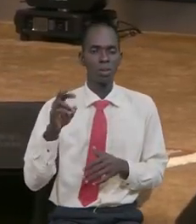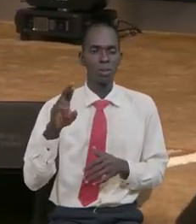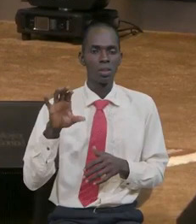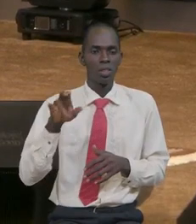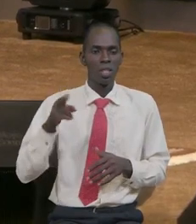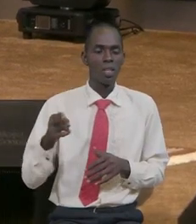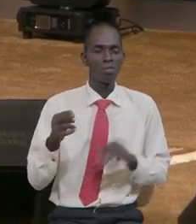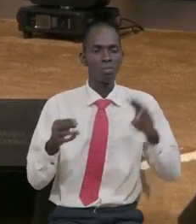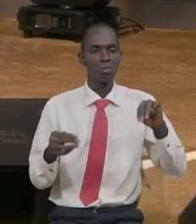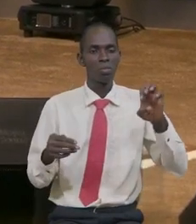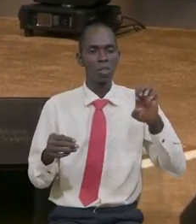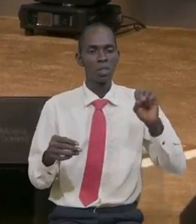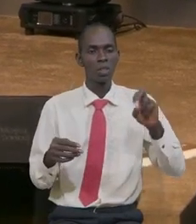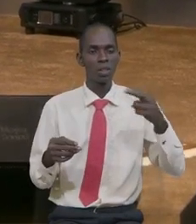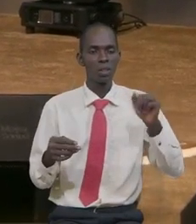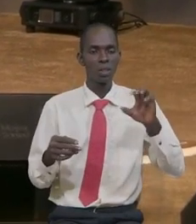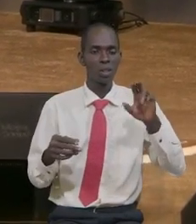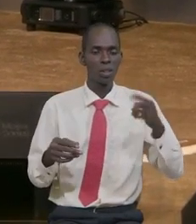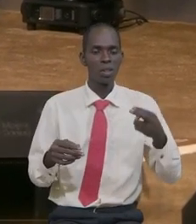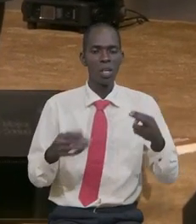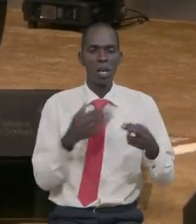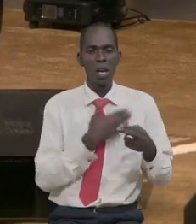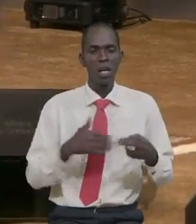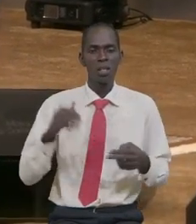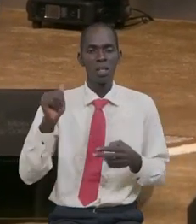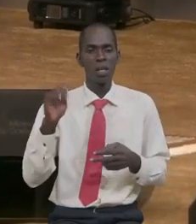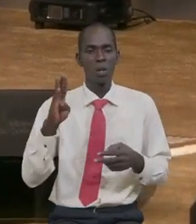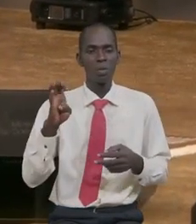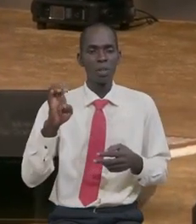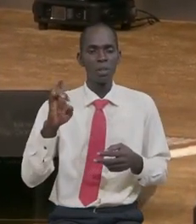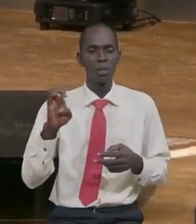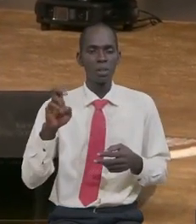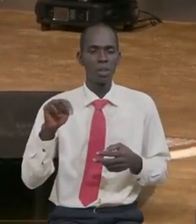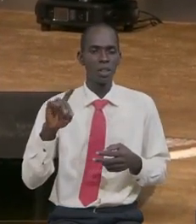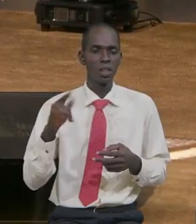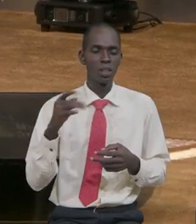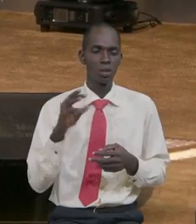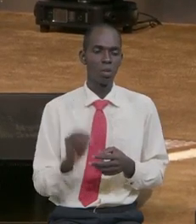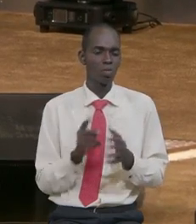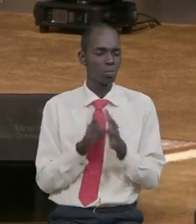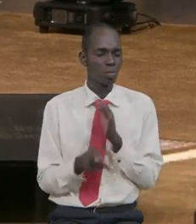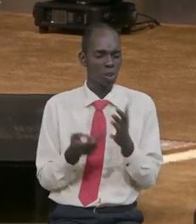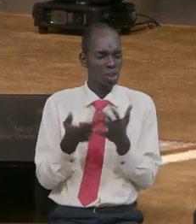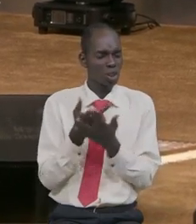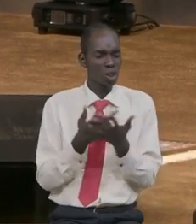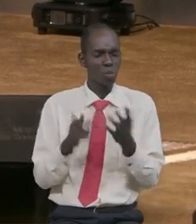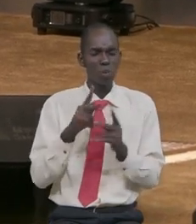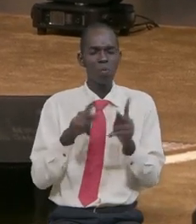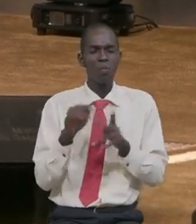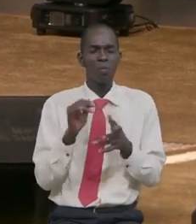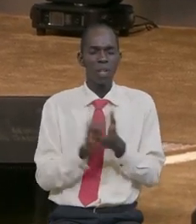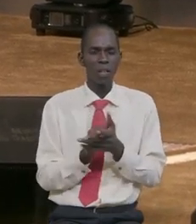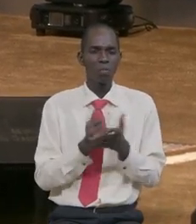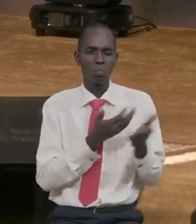they were to throw Shadrach, Meshach, and Abednego, slew those men. that took up Shadrach,